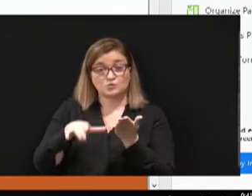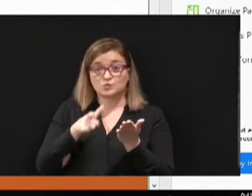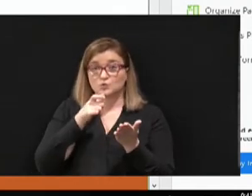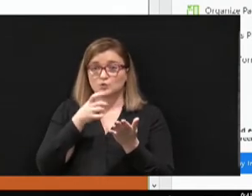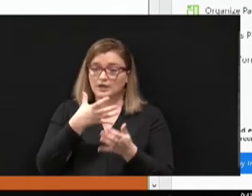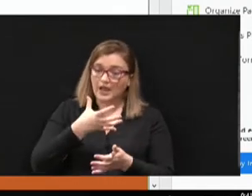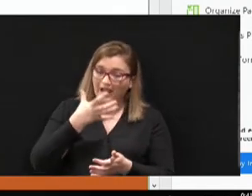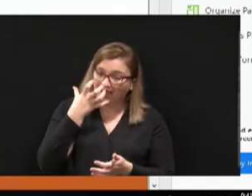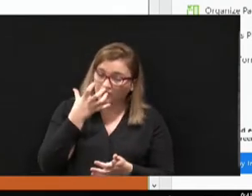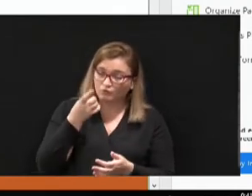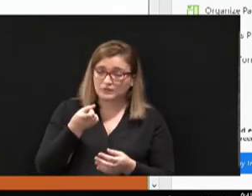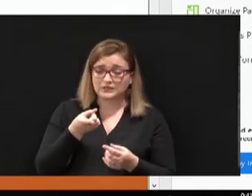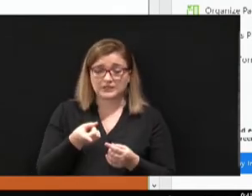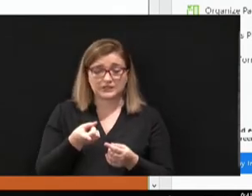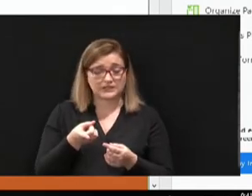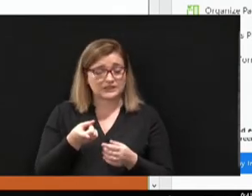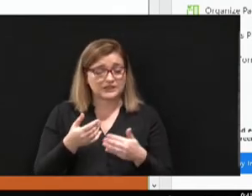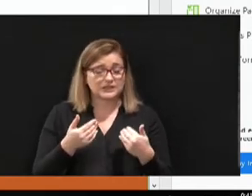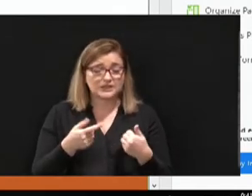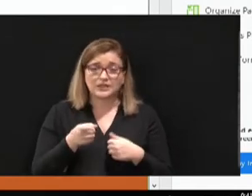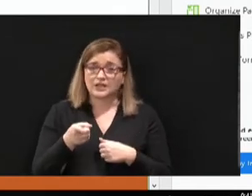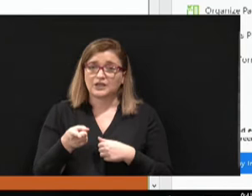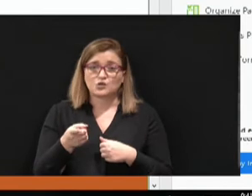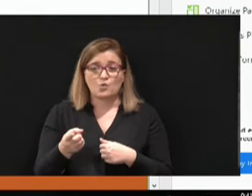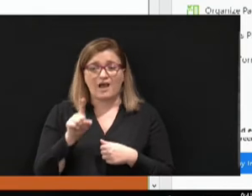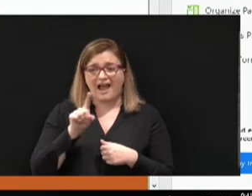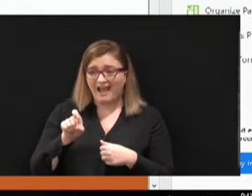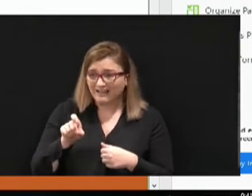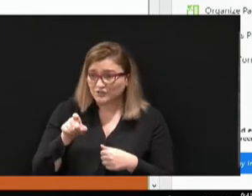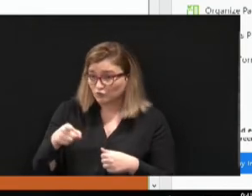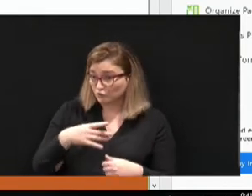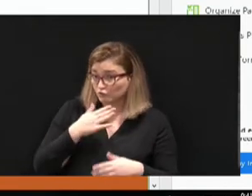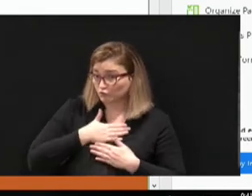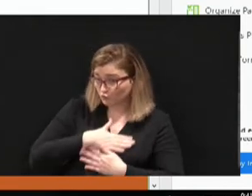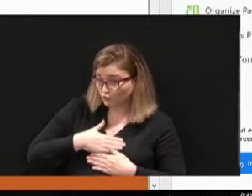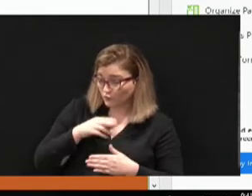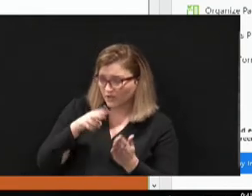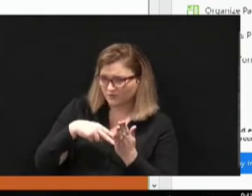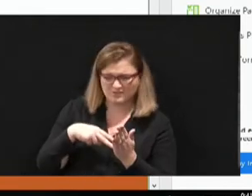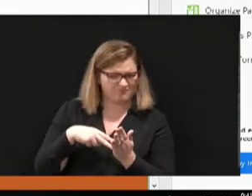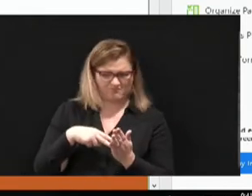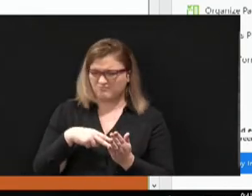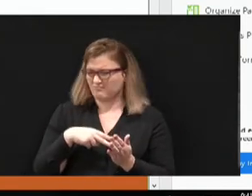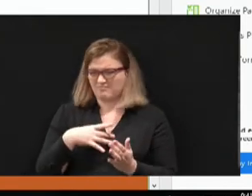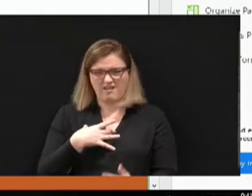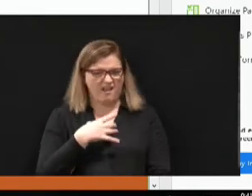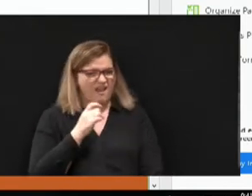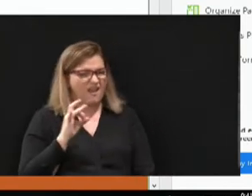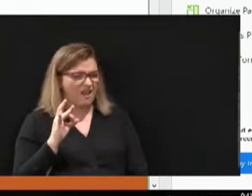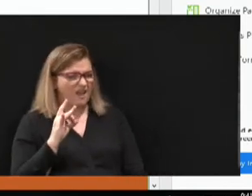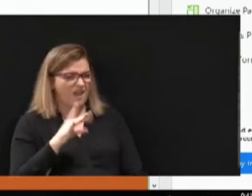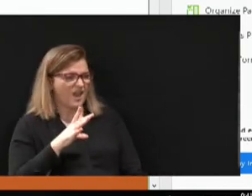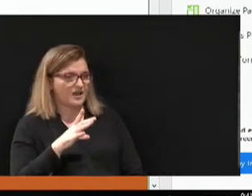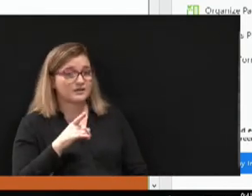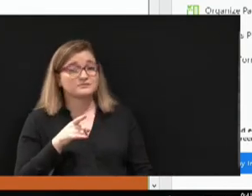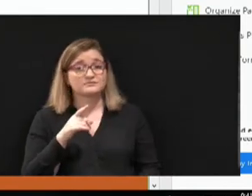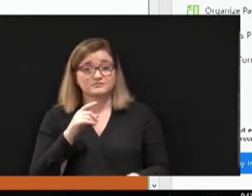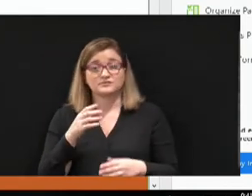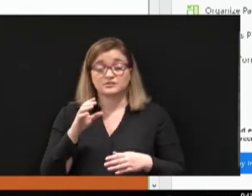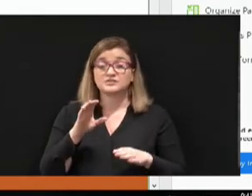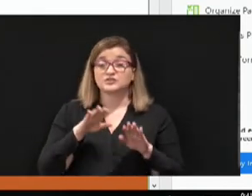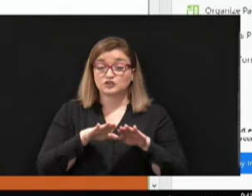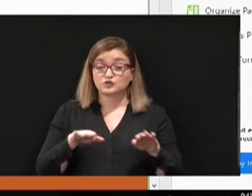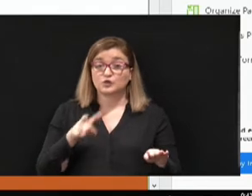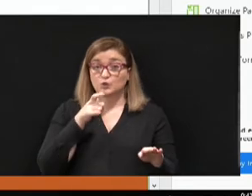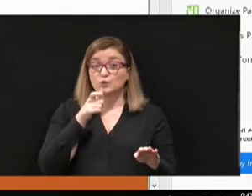and if you ask them, they hate reading. children who are at risk can be identified